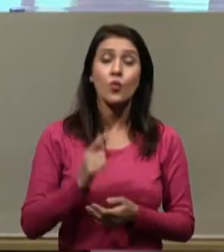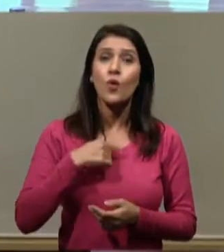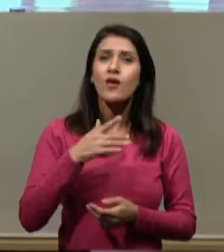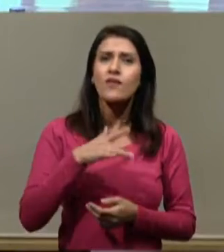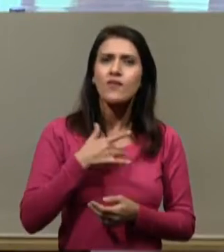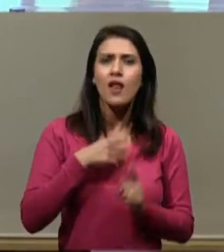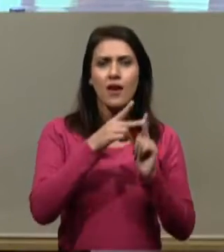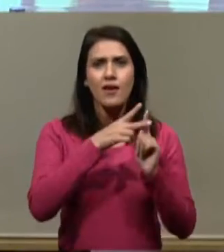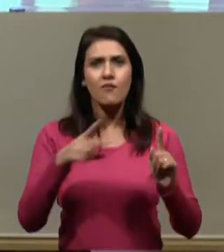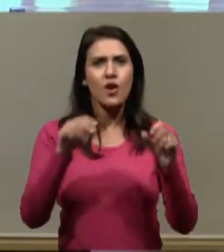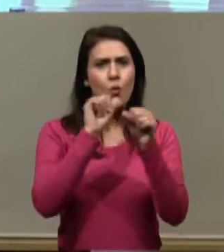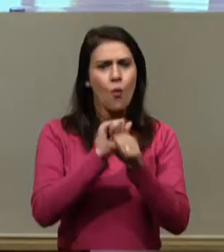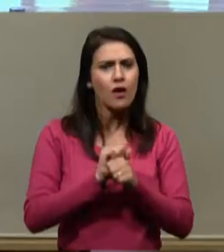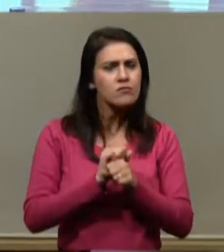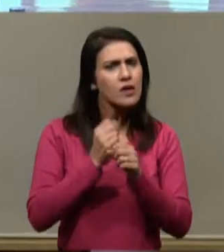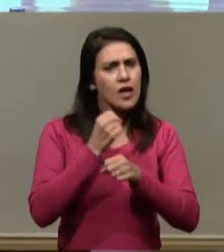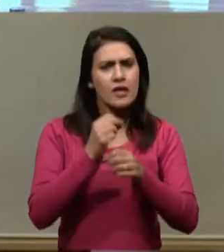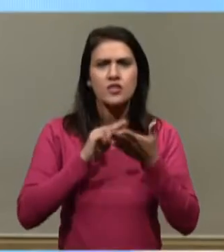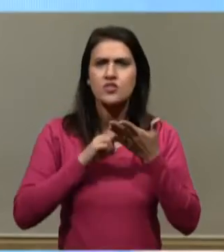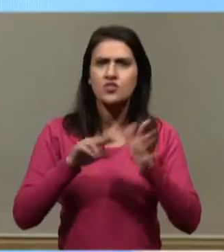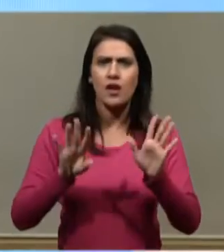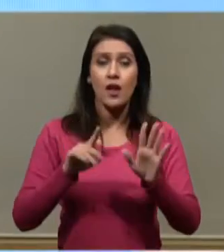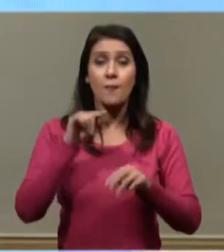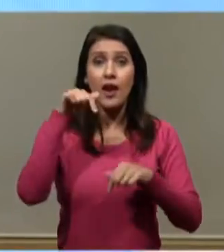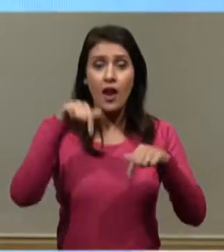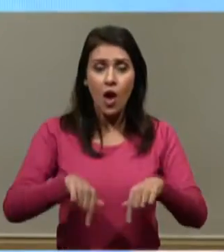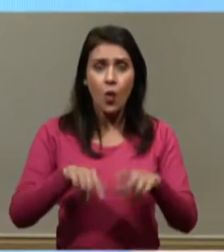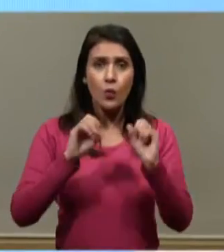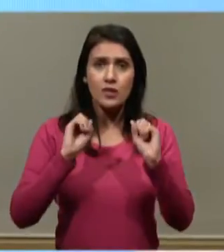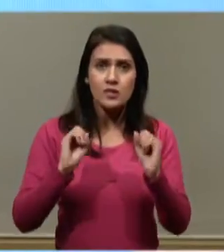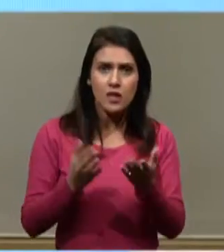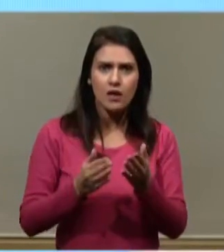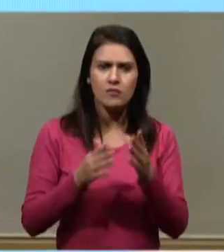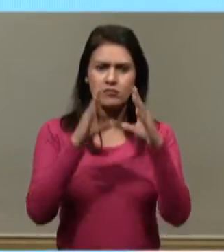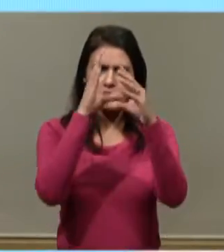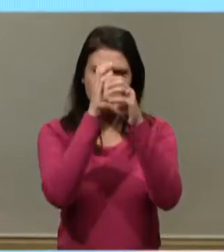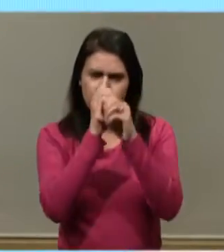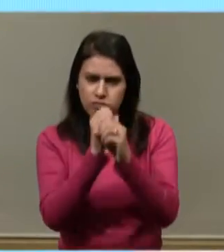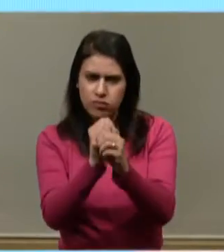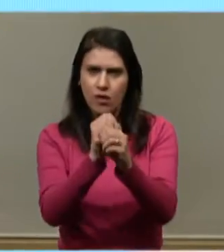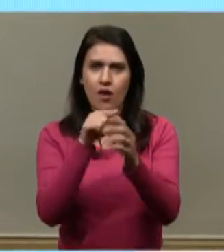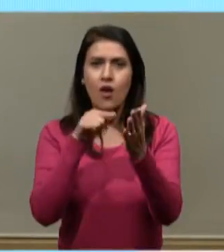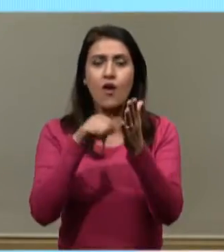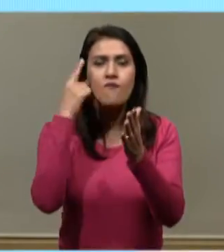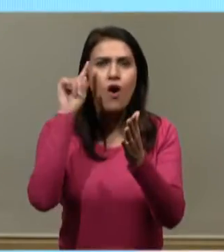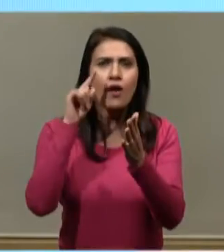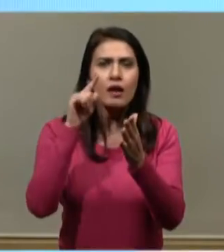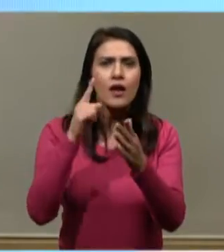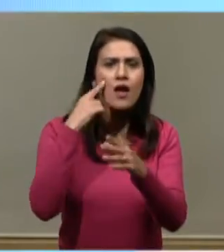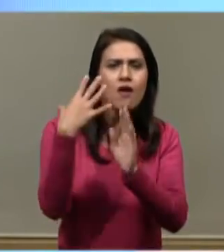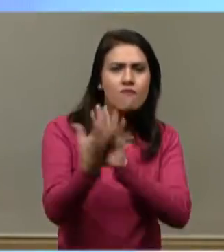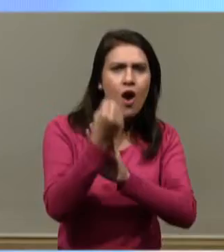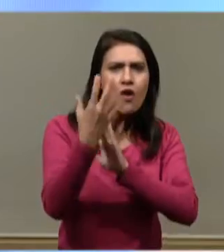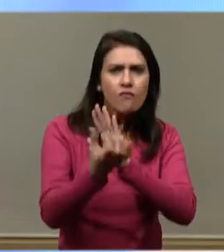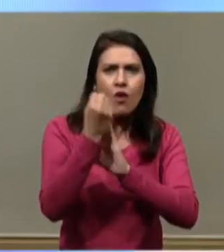our work has been general, now we've sort of started narrowing down on specific areas of intervention. So a lot